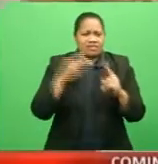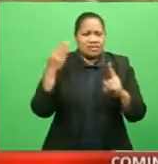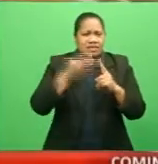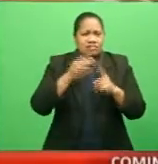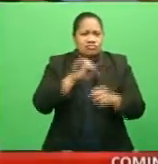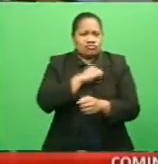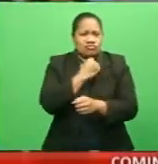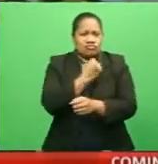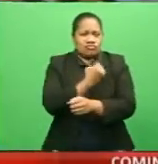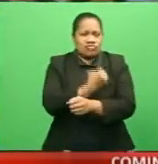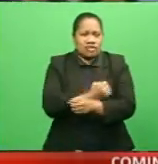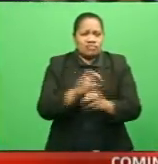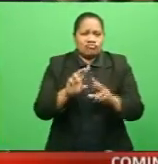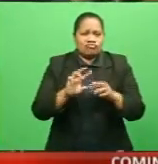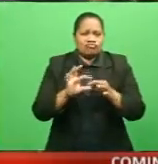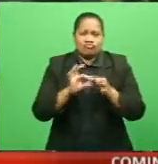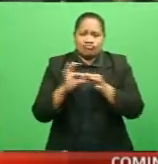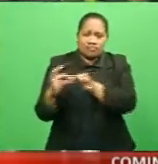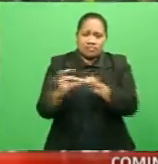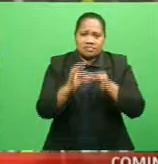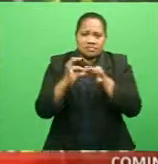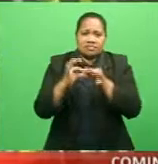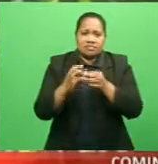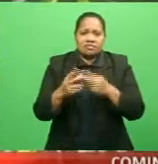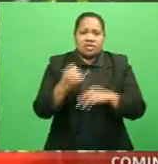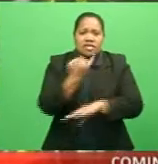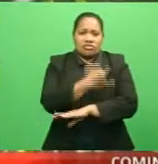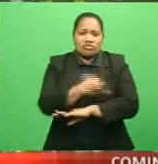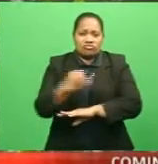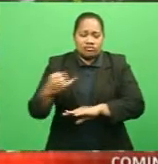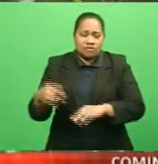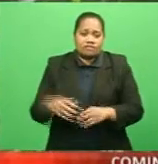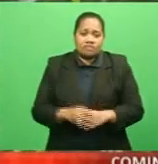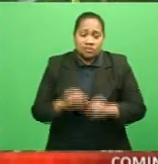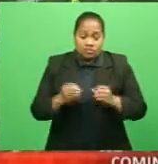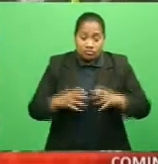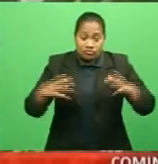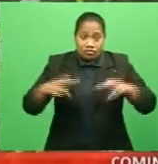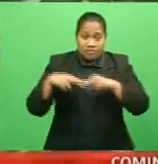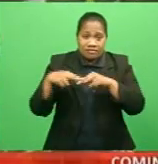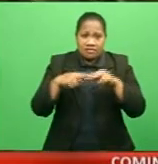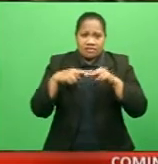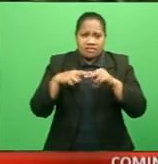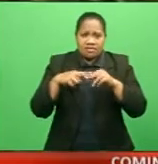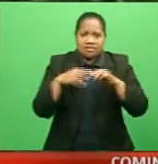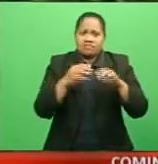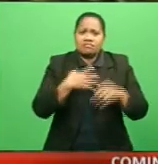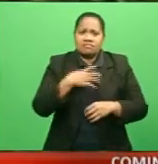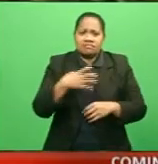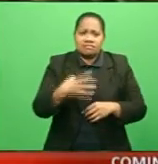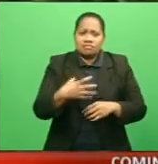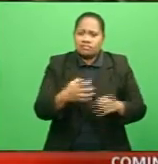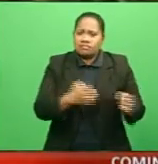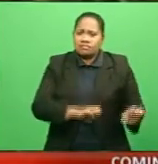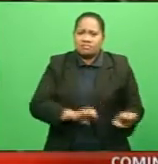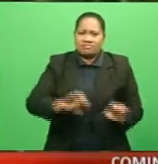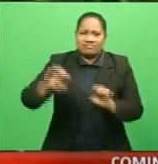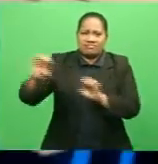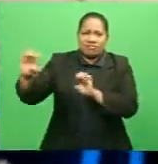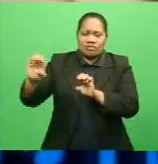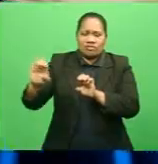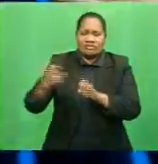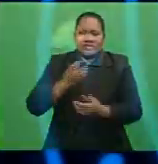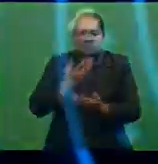trade relations with Indonesia, and in growing Fiji, mango export demands unaffected. Stay with us.